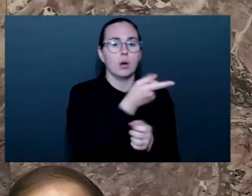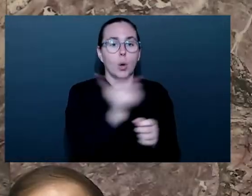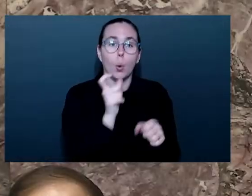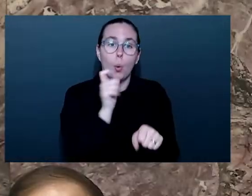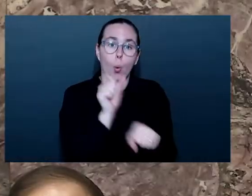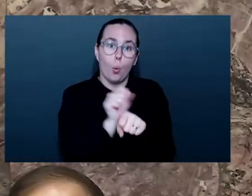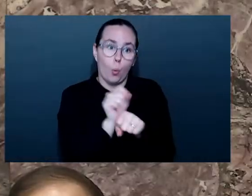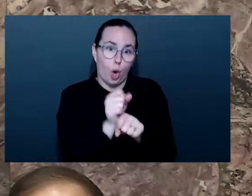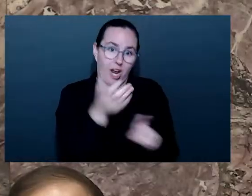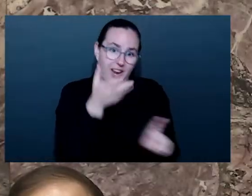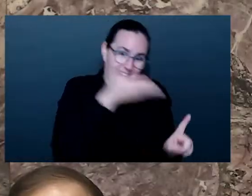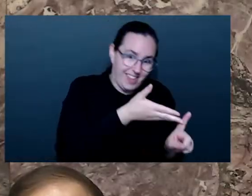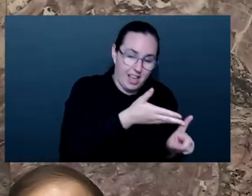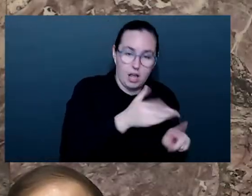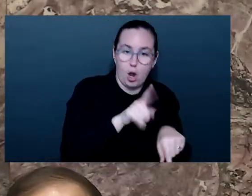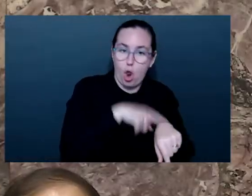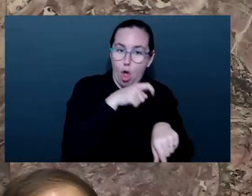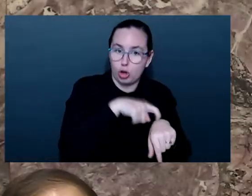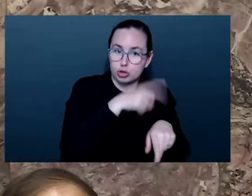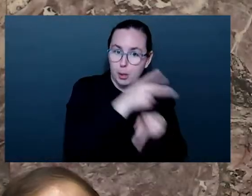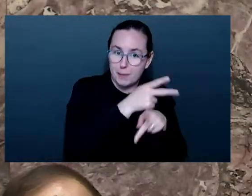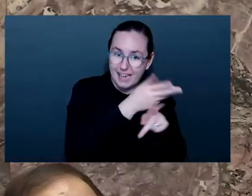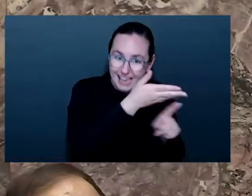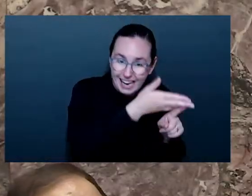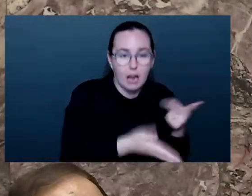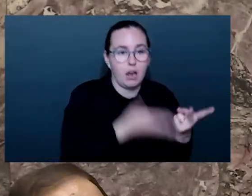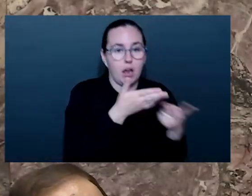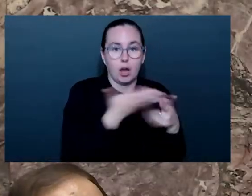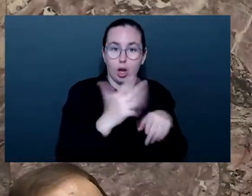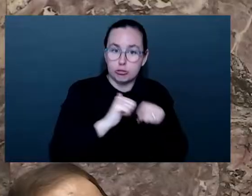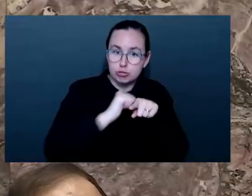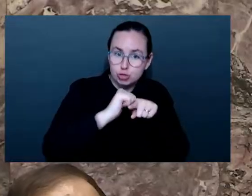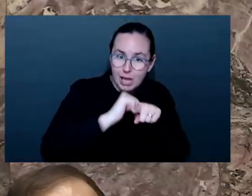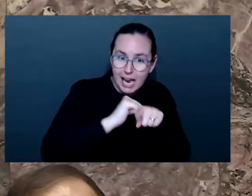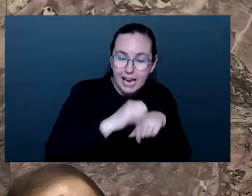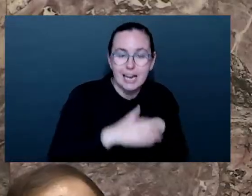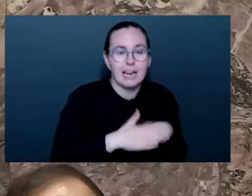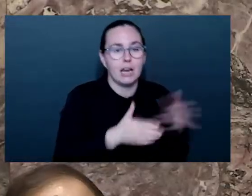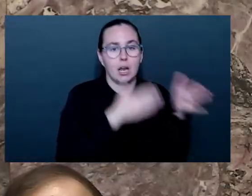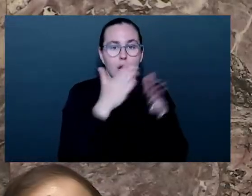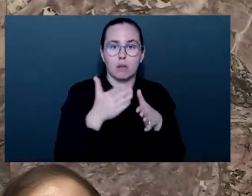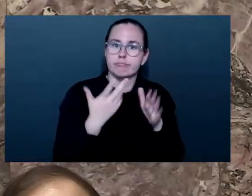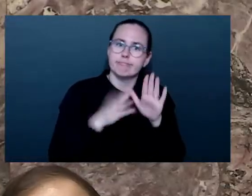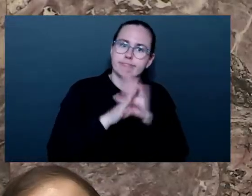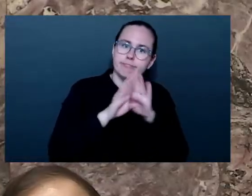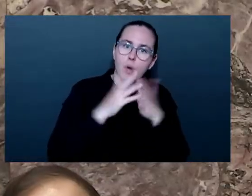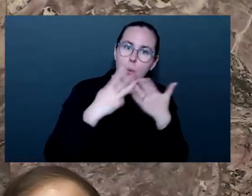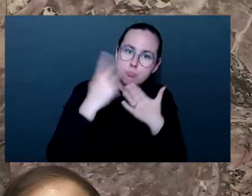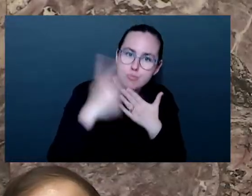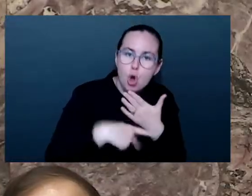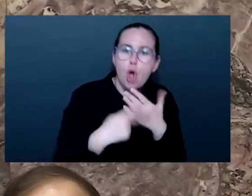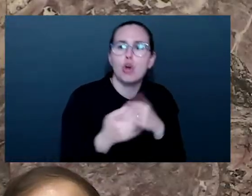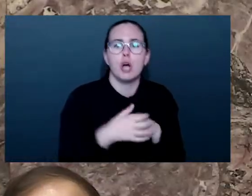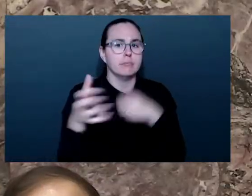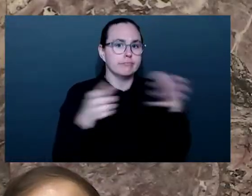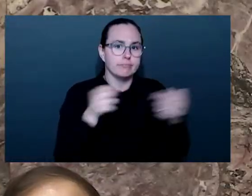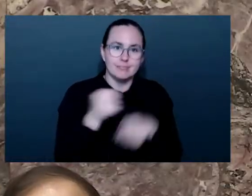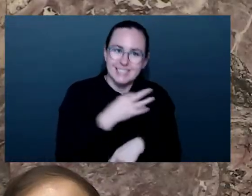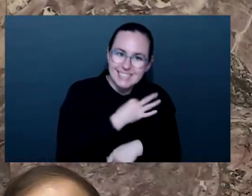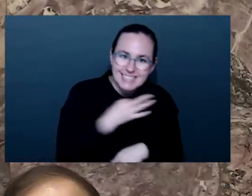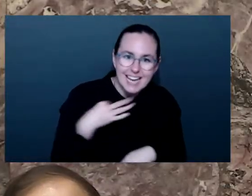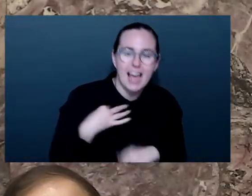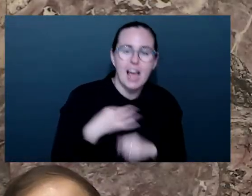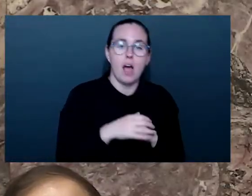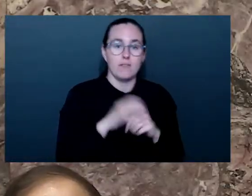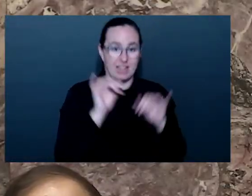healthcare access programs that enable people to come into the system, building out the system of long-term care, Mr. Speaker, building through the better at